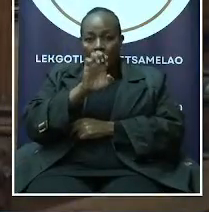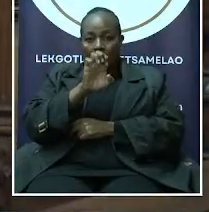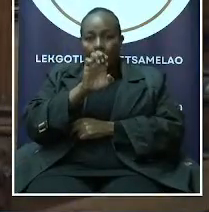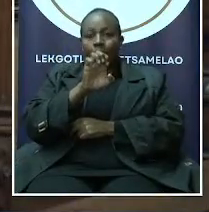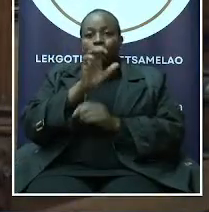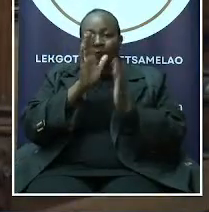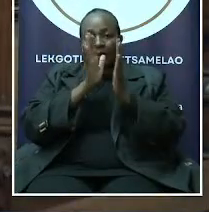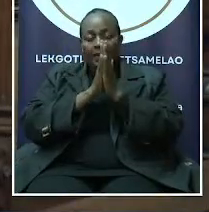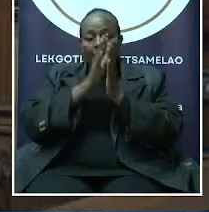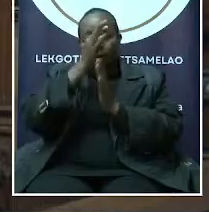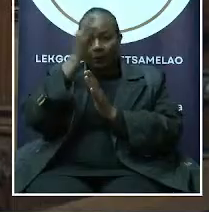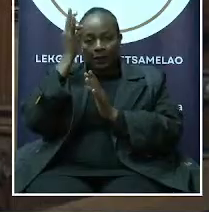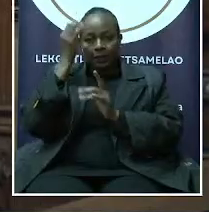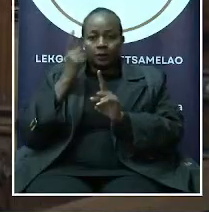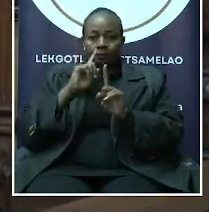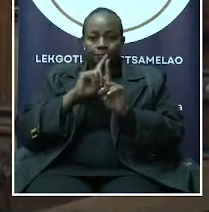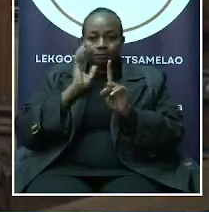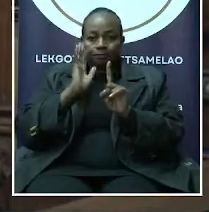the stand.